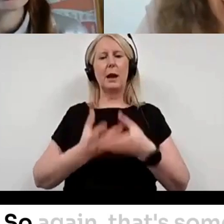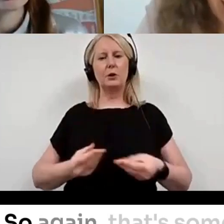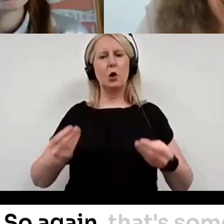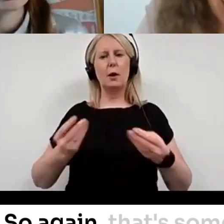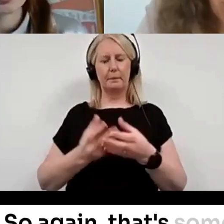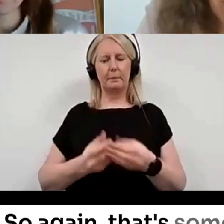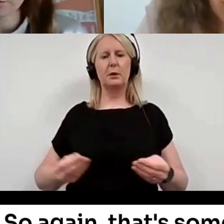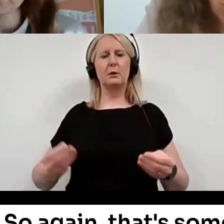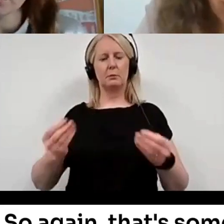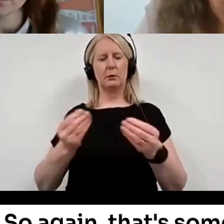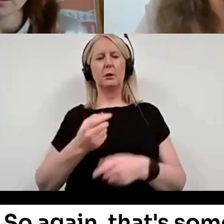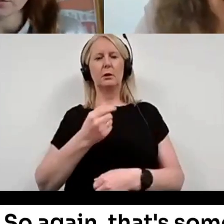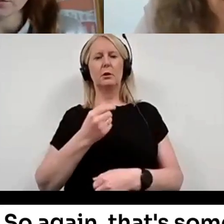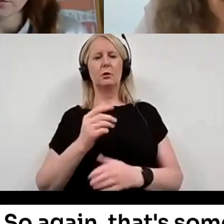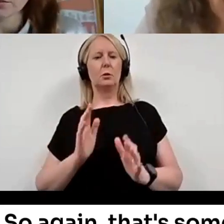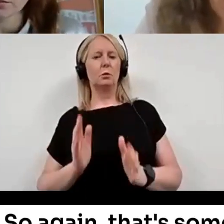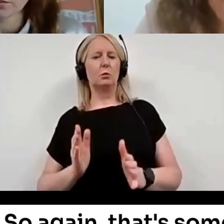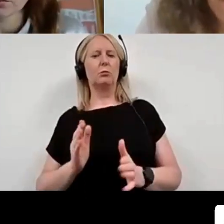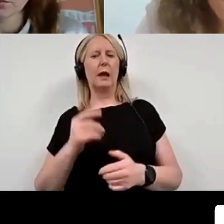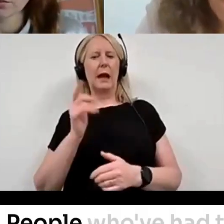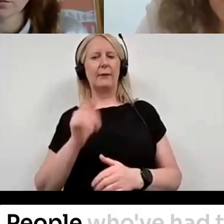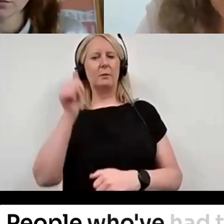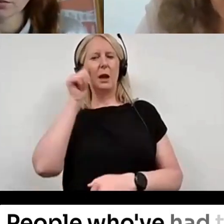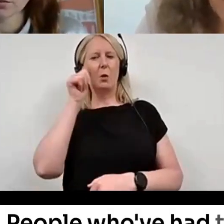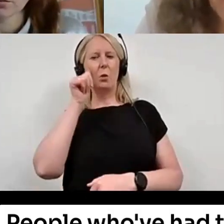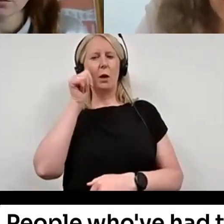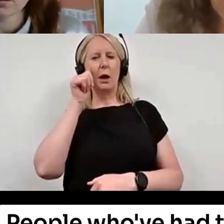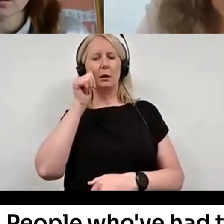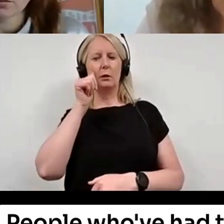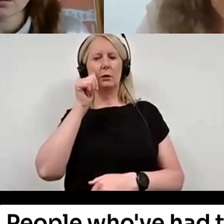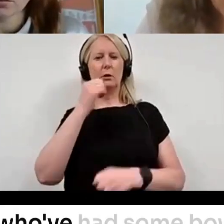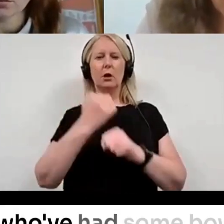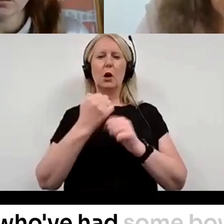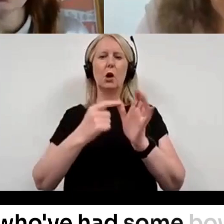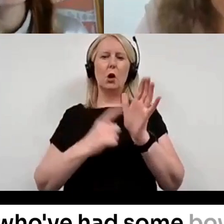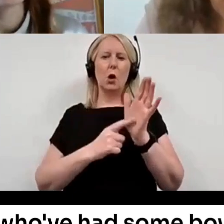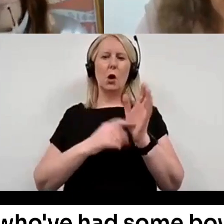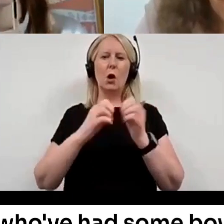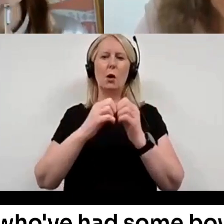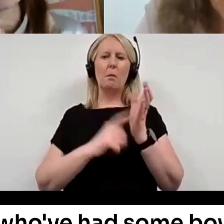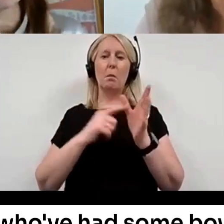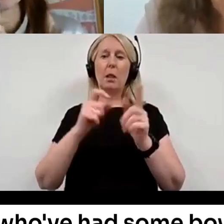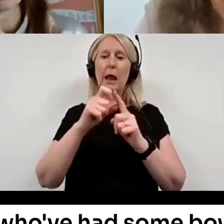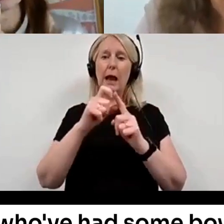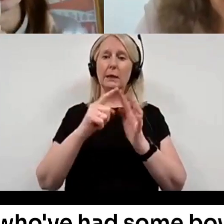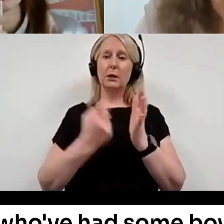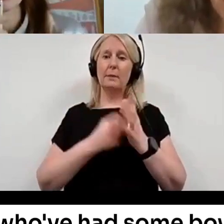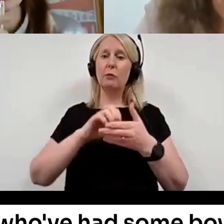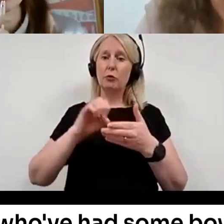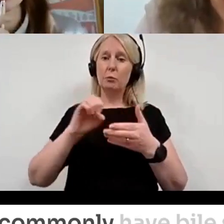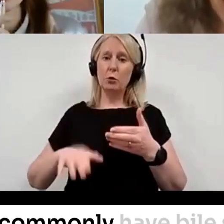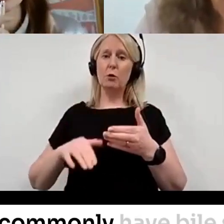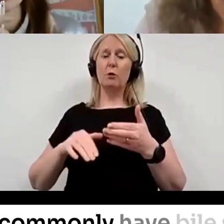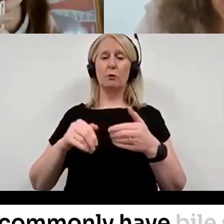So again, that's something to just be aware of. People who've had their gallbladder out or who've had some bowel removed,